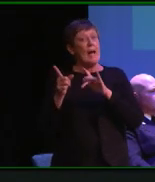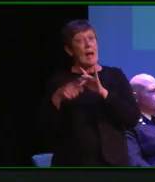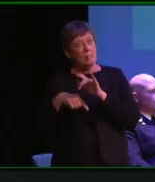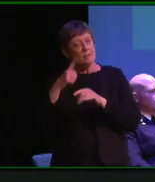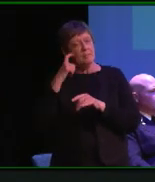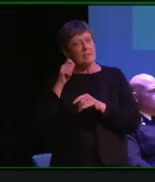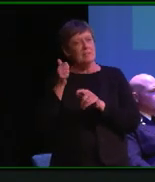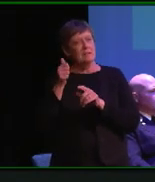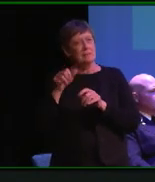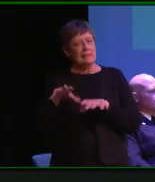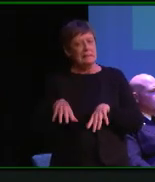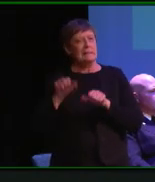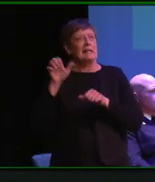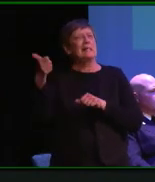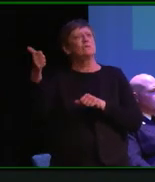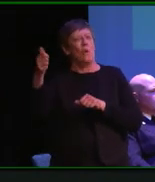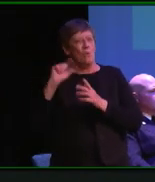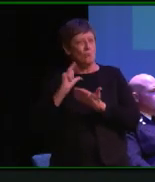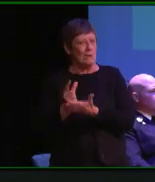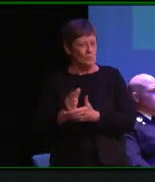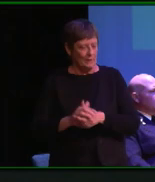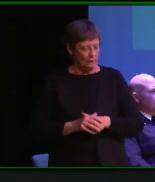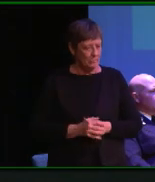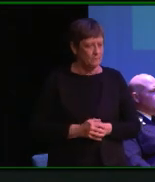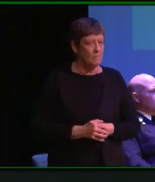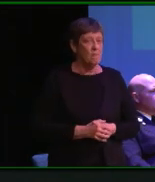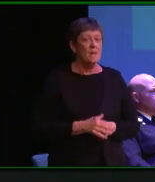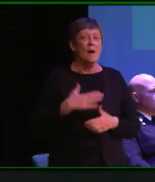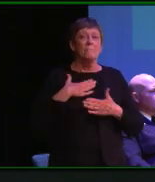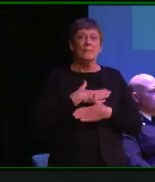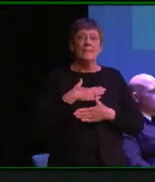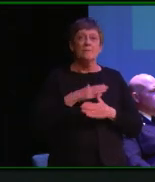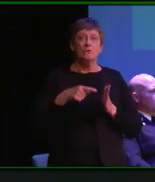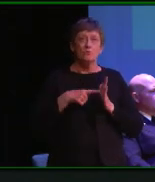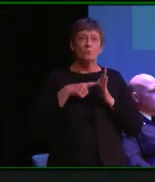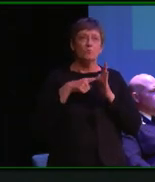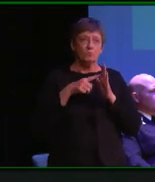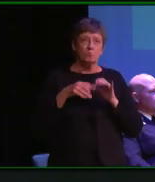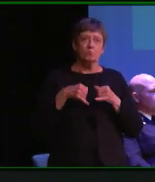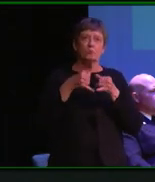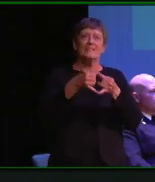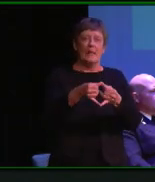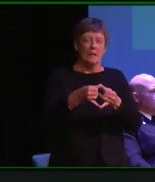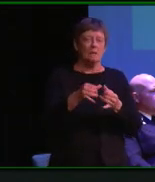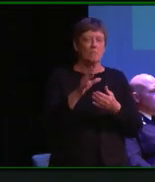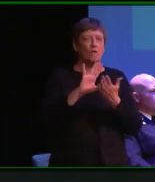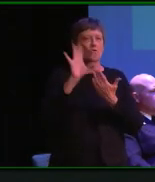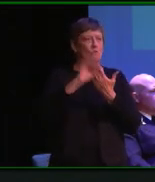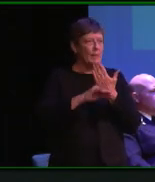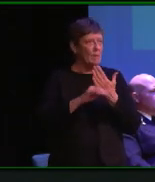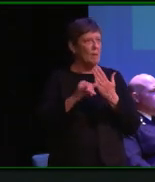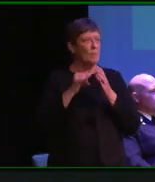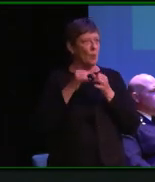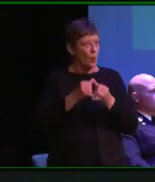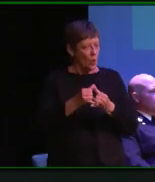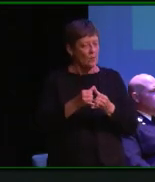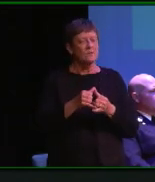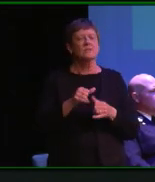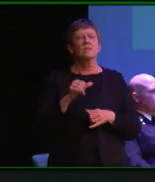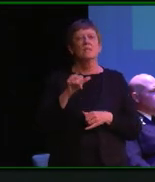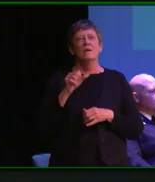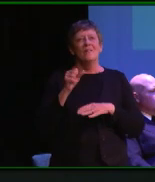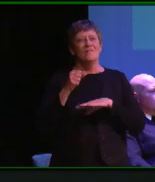Iowa. I am pleased to present the Curriculum Awards and Foundation Scholarships for Business and